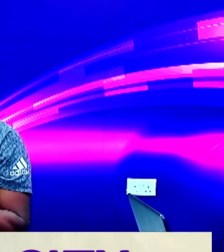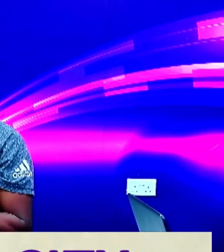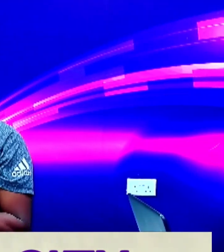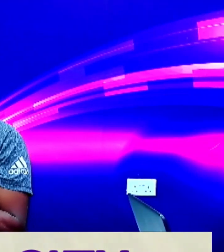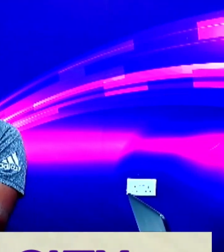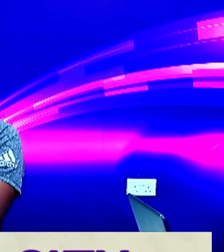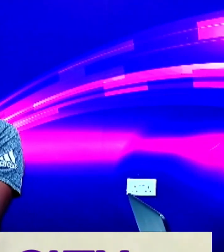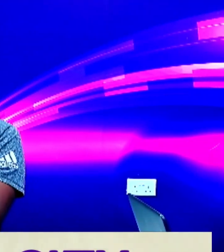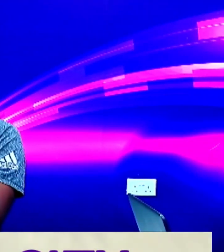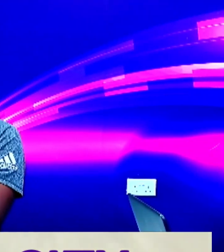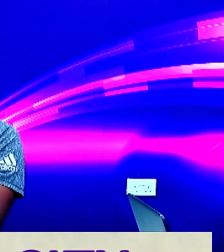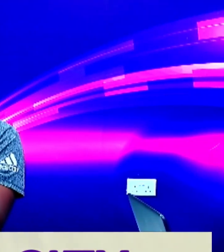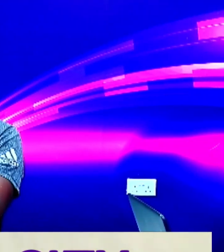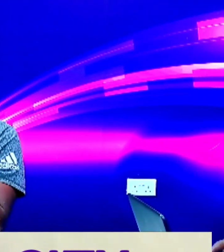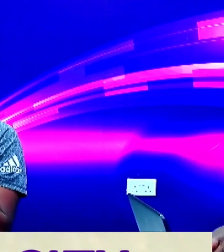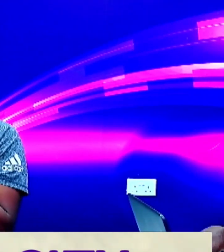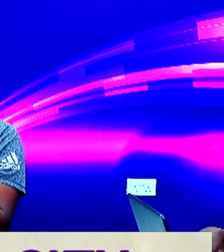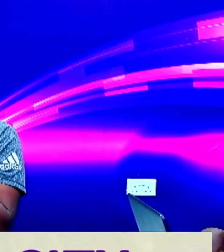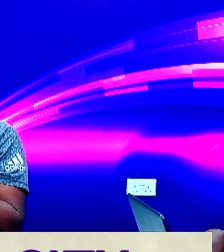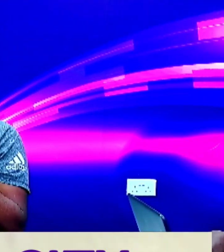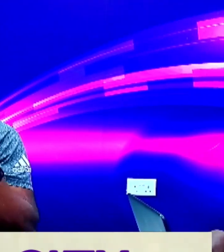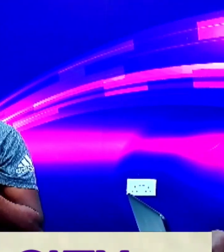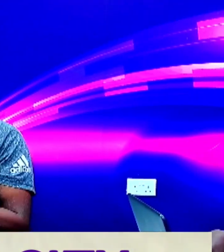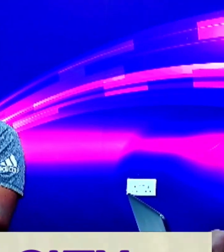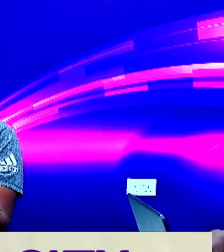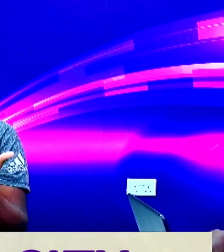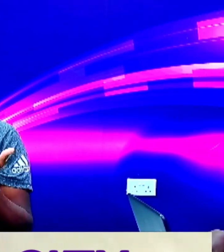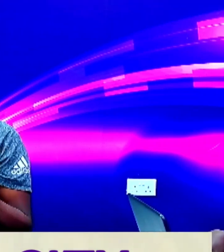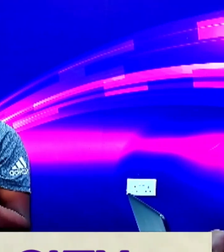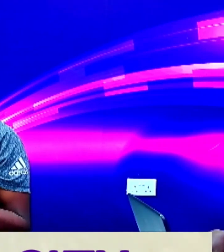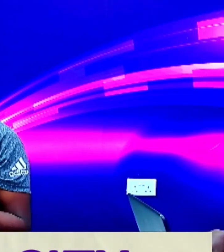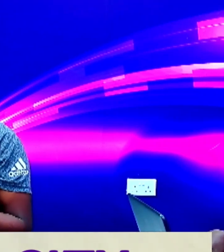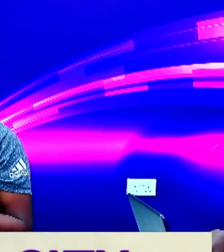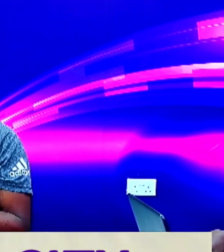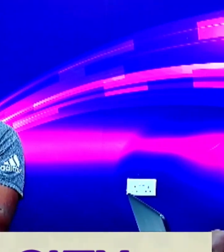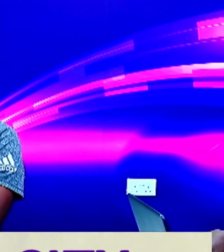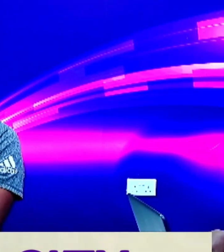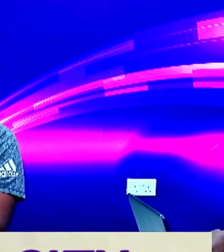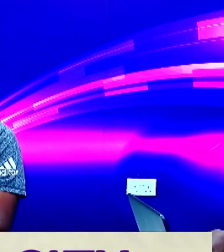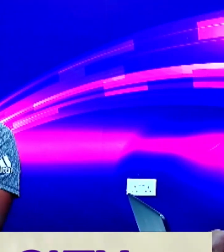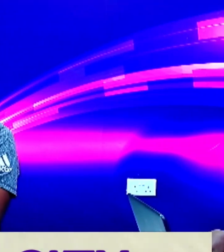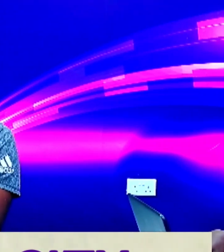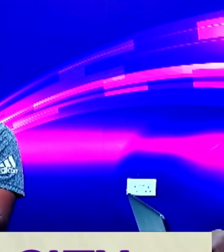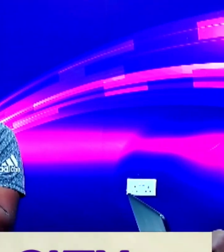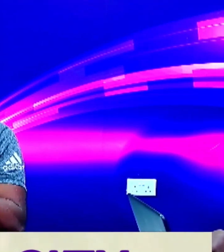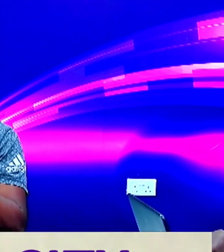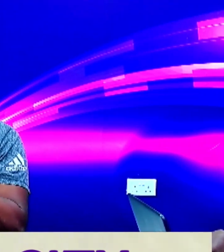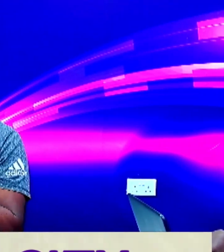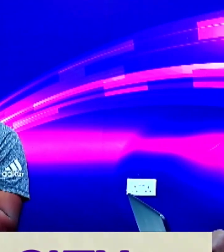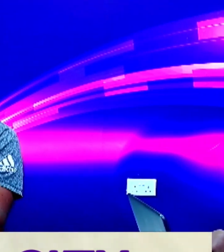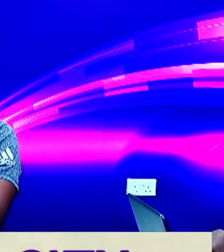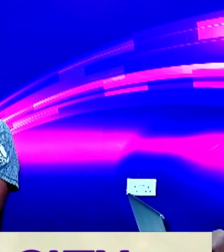now these sports, it's very important for Kenyan, so that we can identify skills, and it